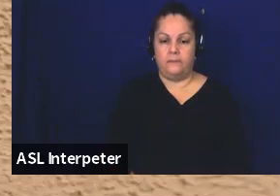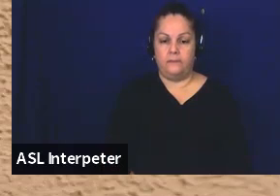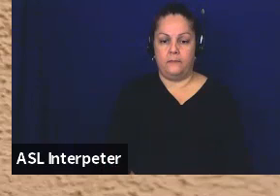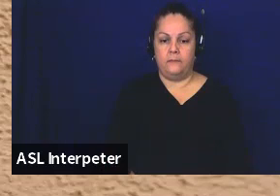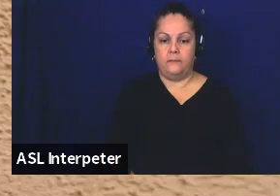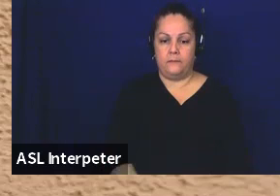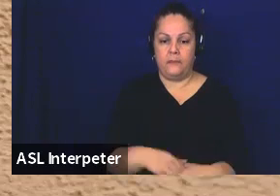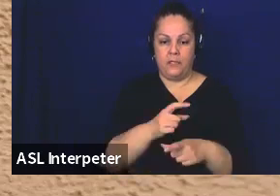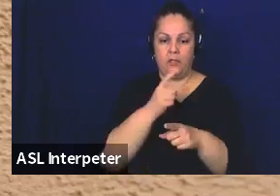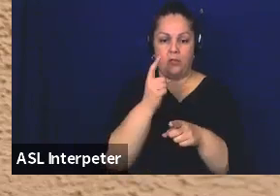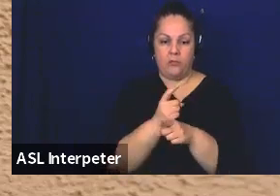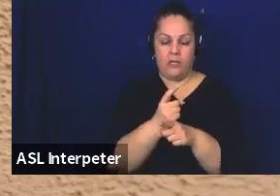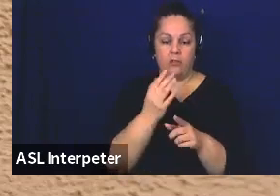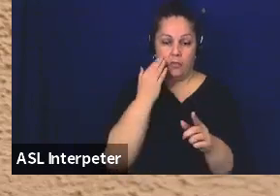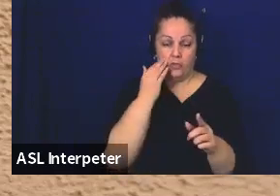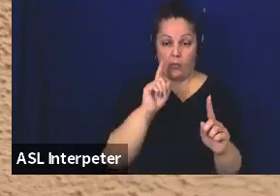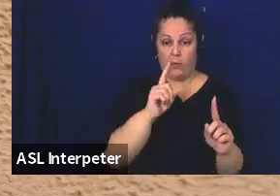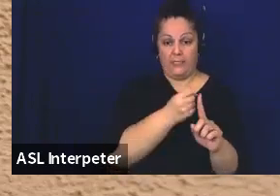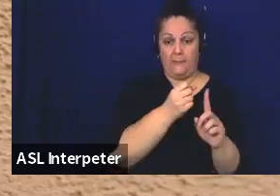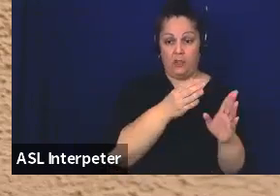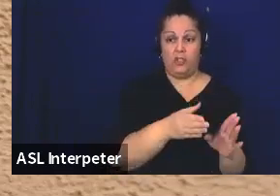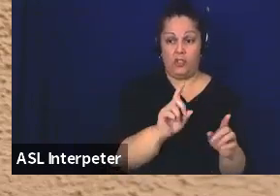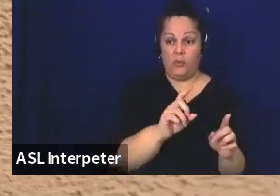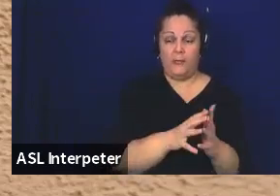Right. Do we know where the abuser is? Right.